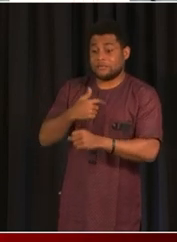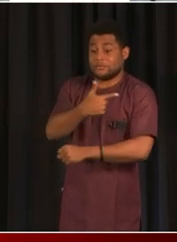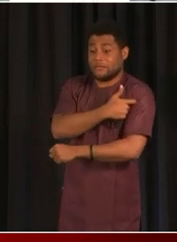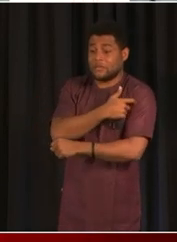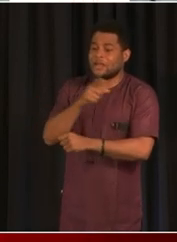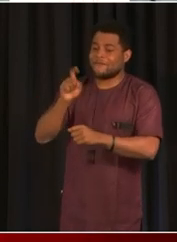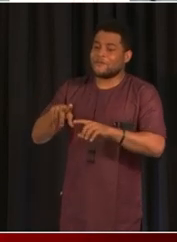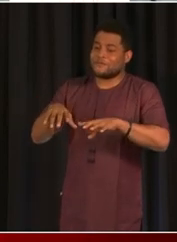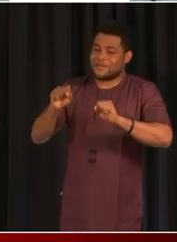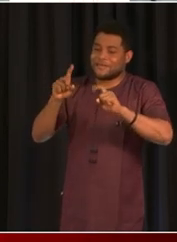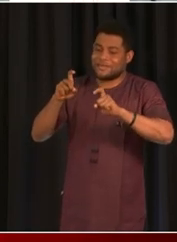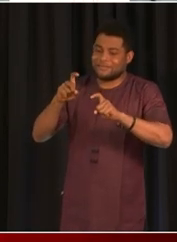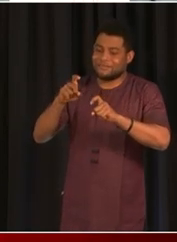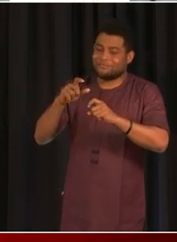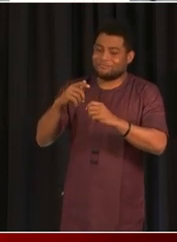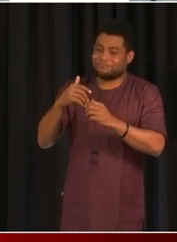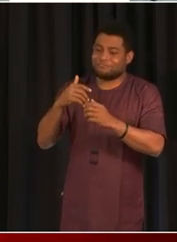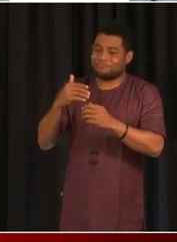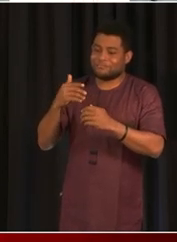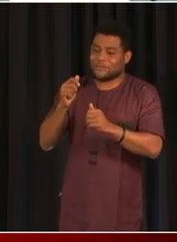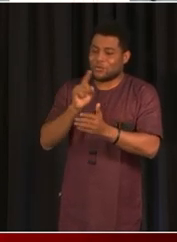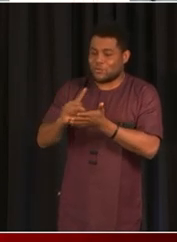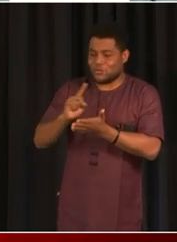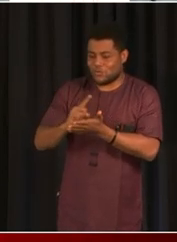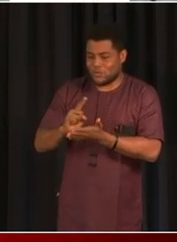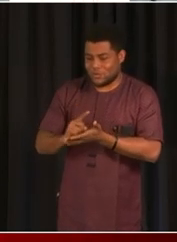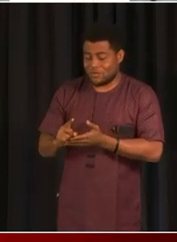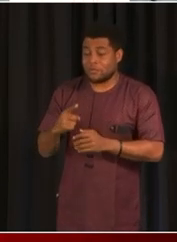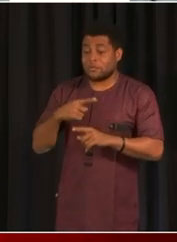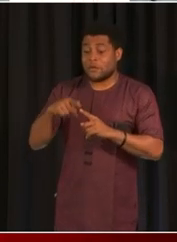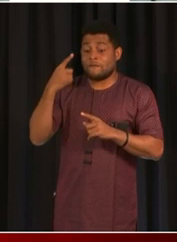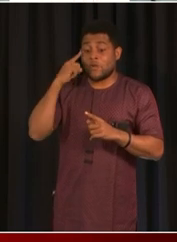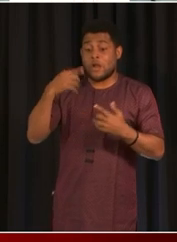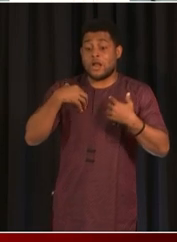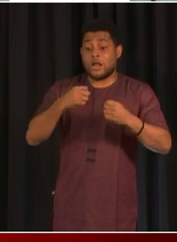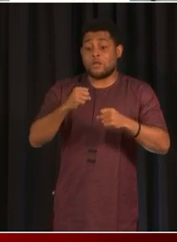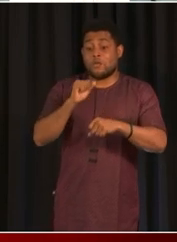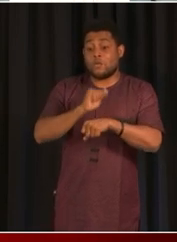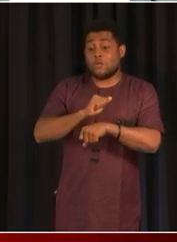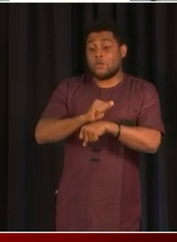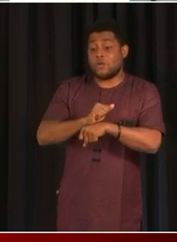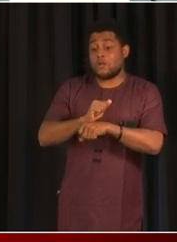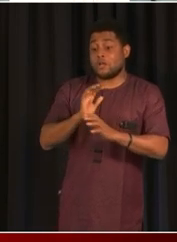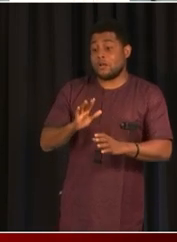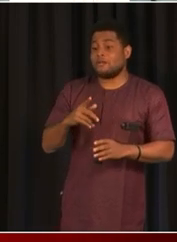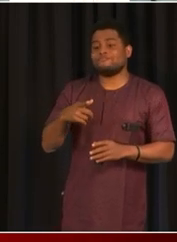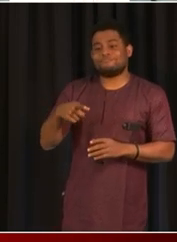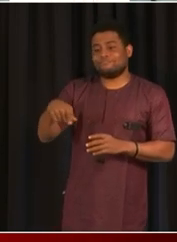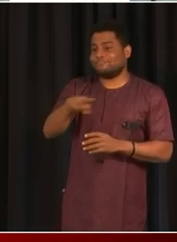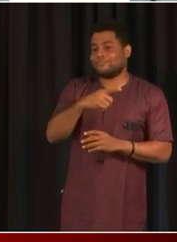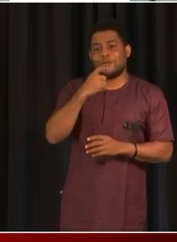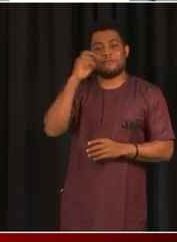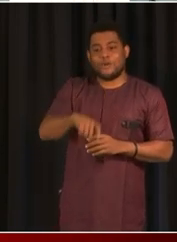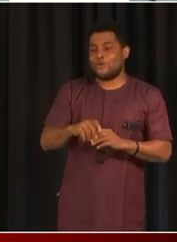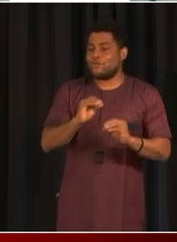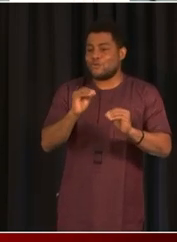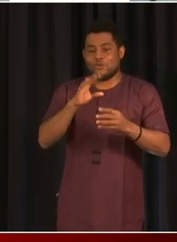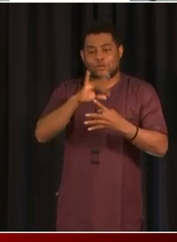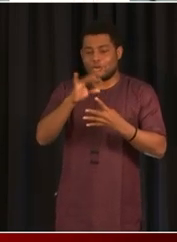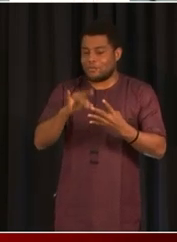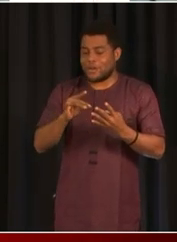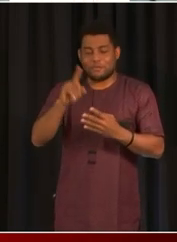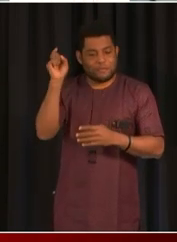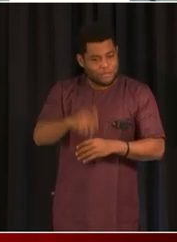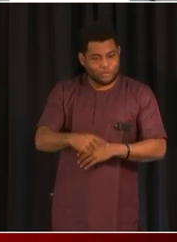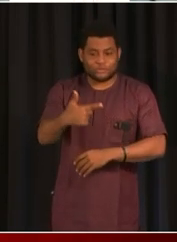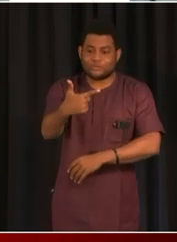healthcare workers, we are not establishing at the city level a requirement that they be tested if they object to